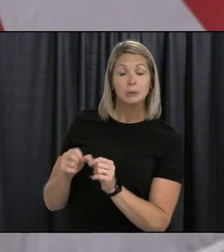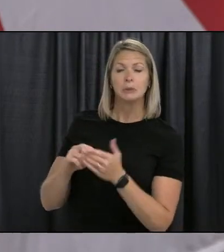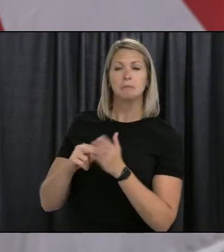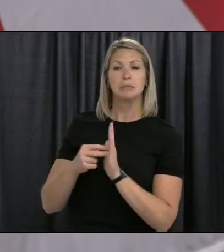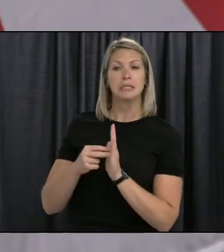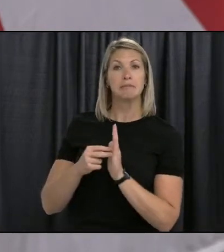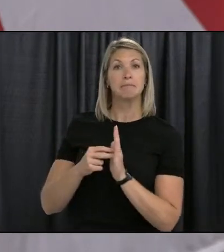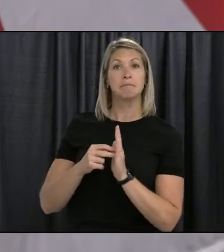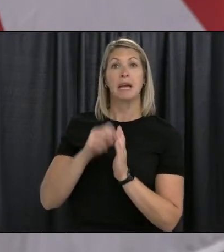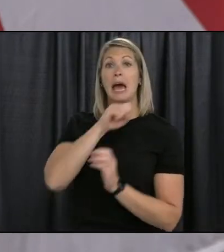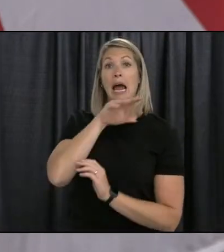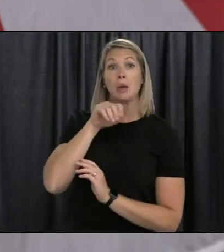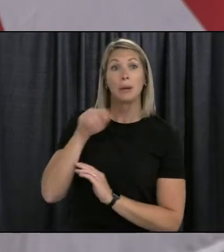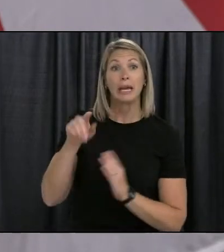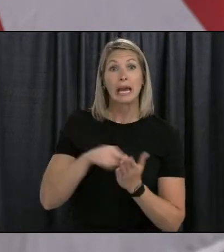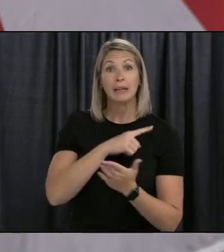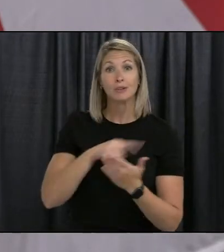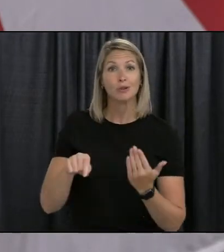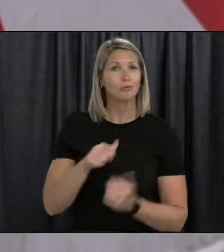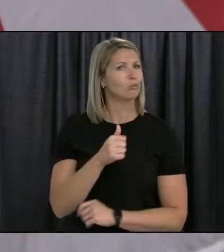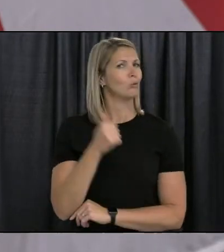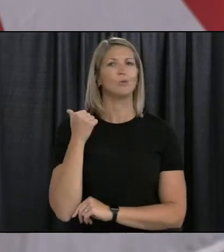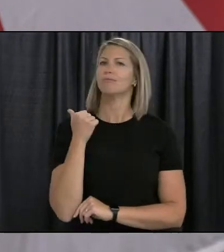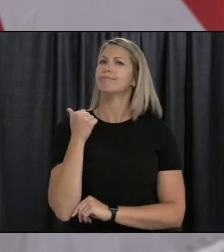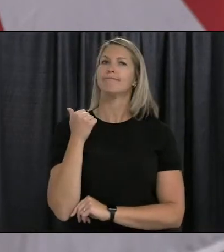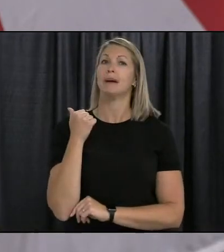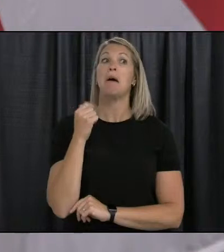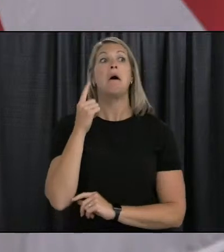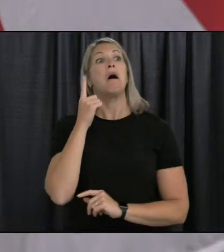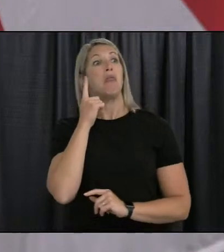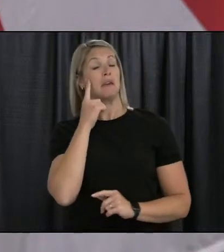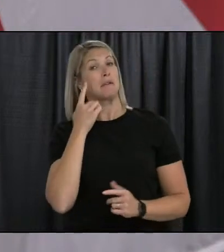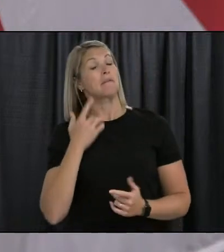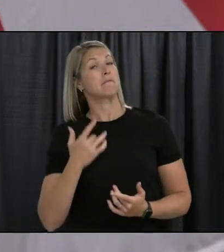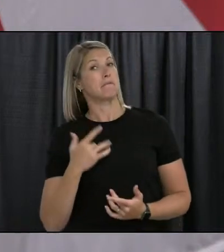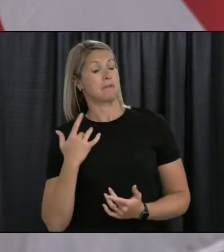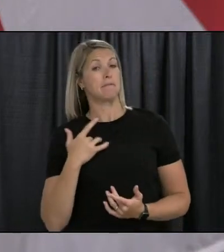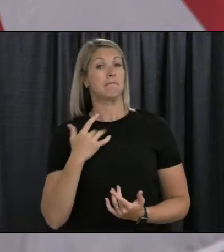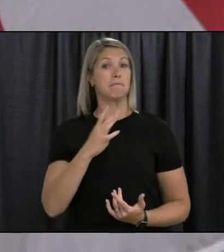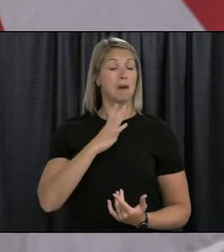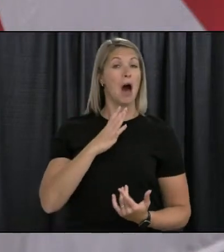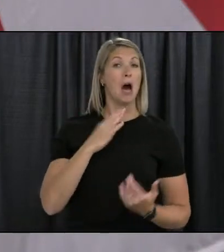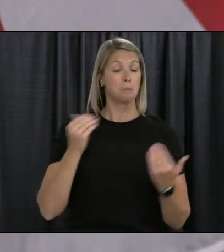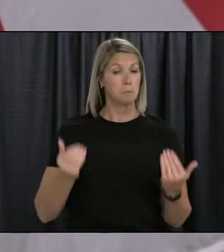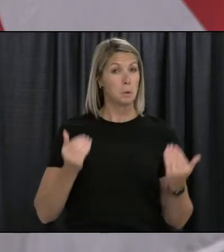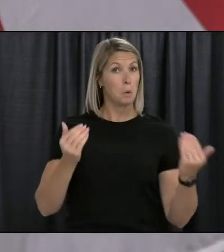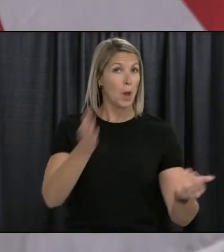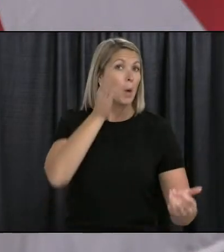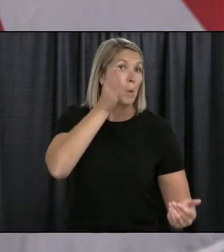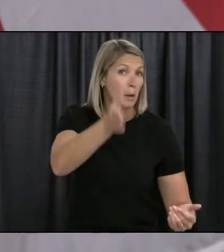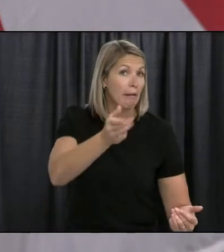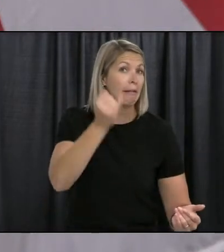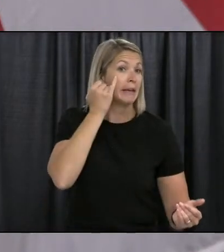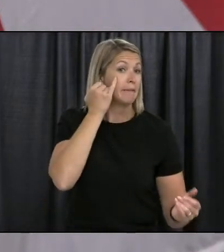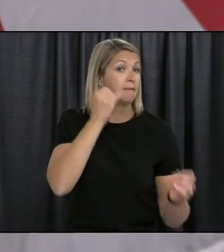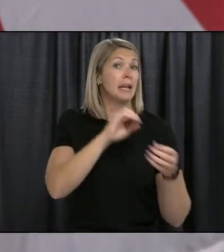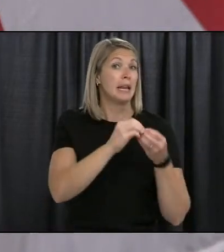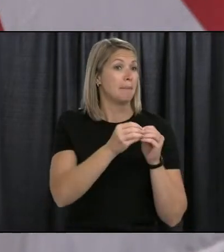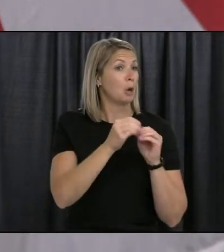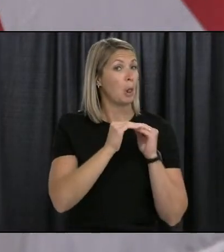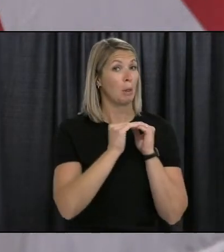With diligence, this can be done safely. We are developing public health guidelines which will be available on our website